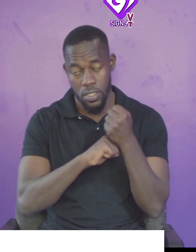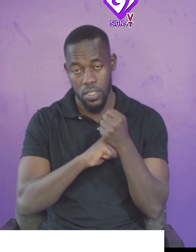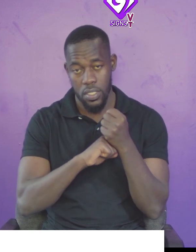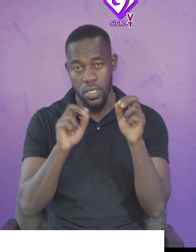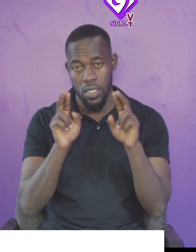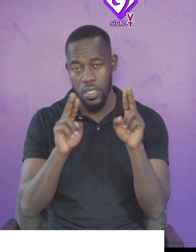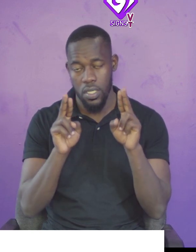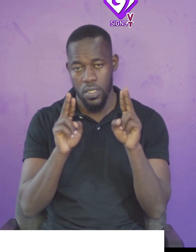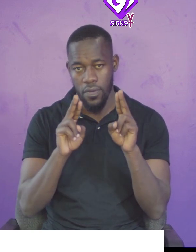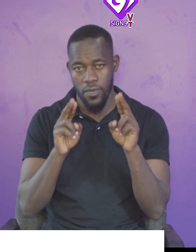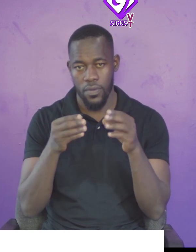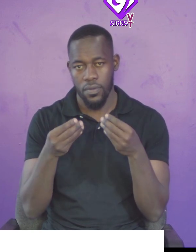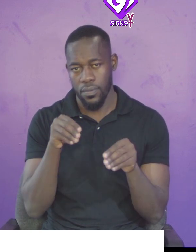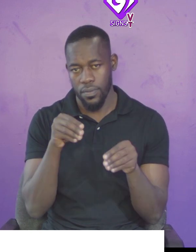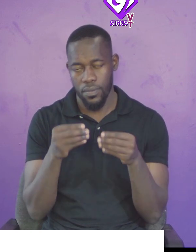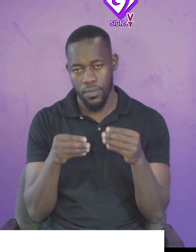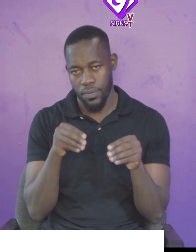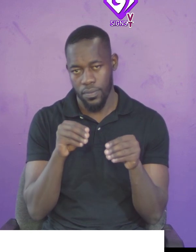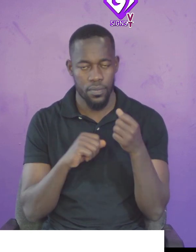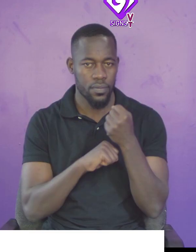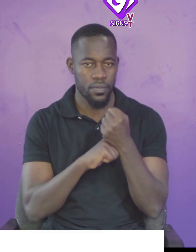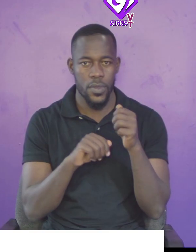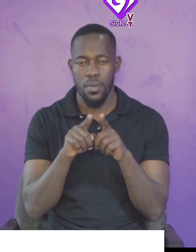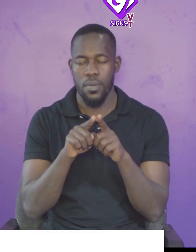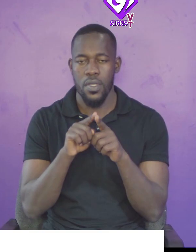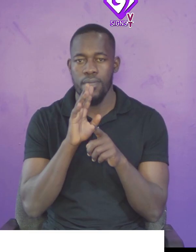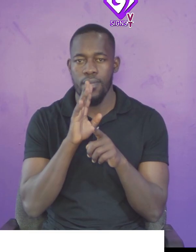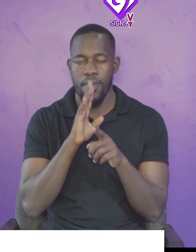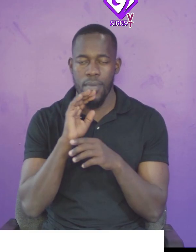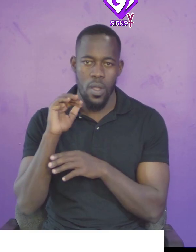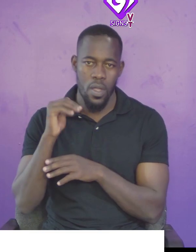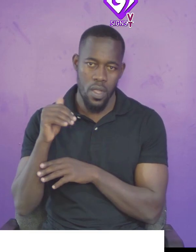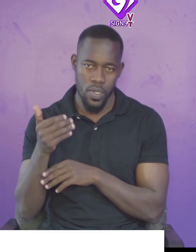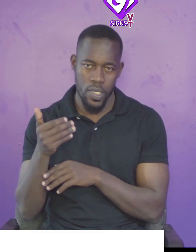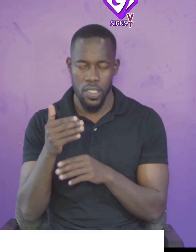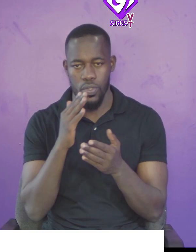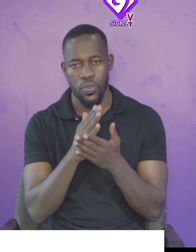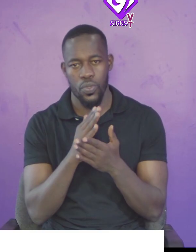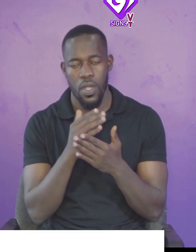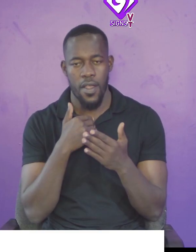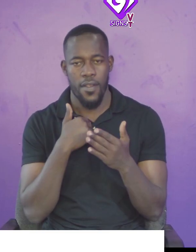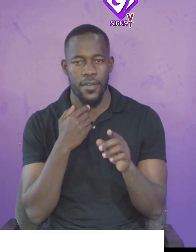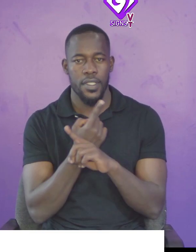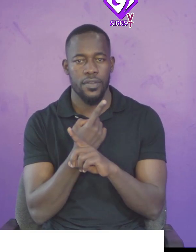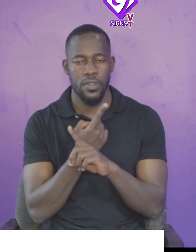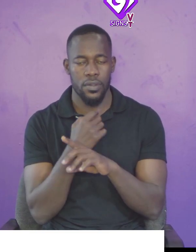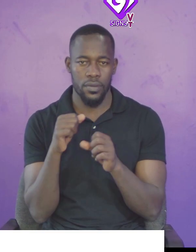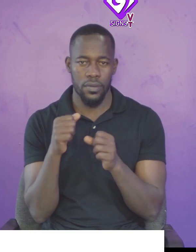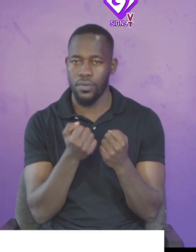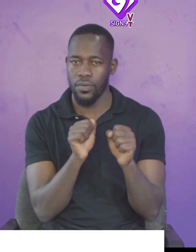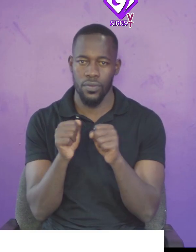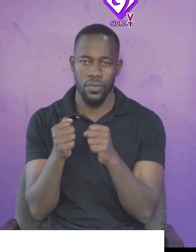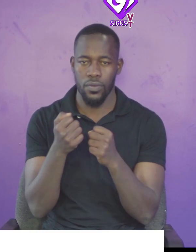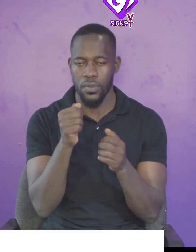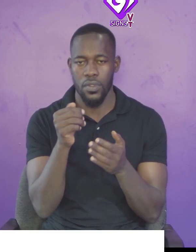with disabilities. He stated the county has devised various strategies for